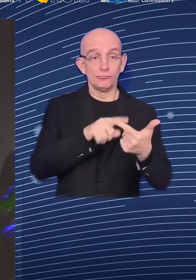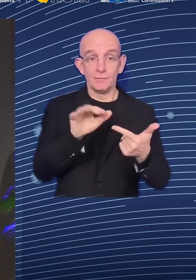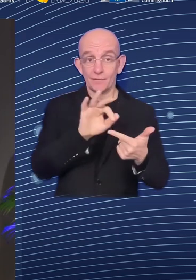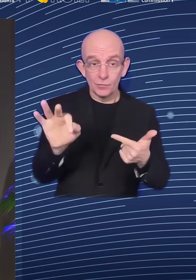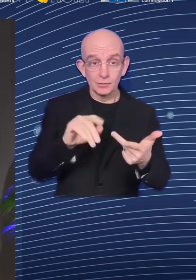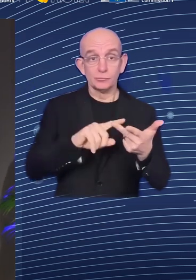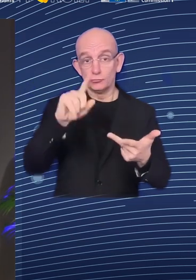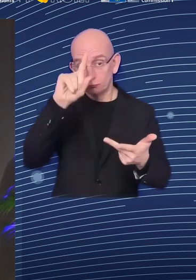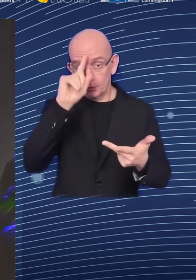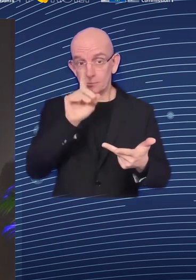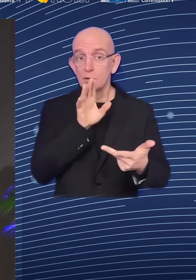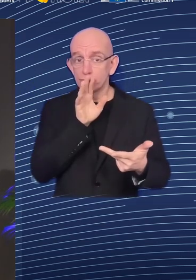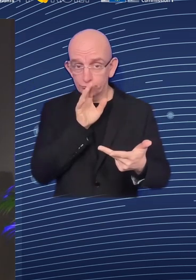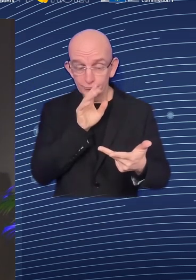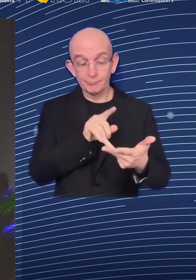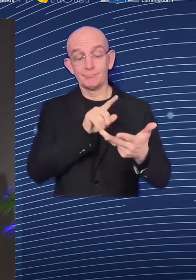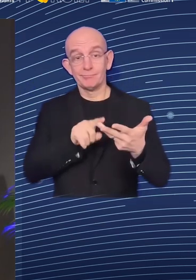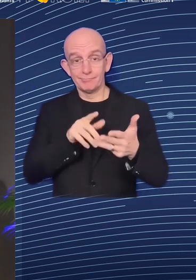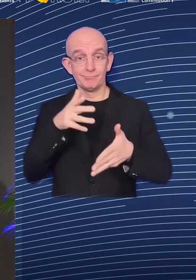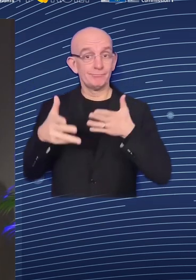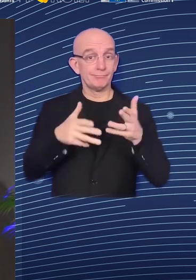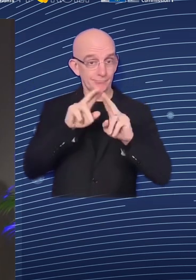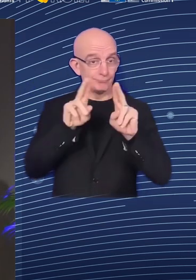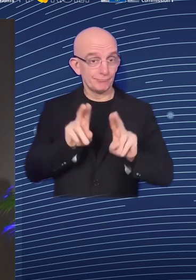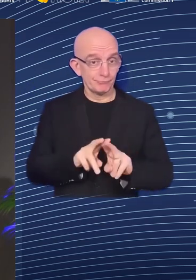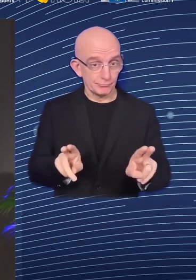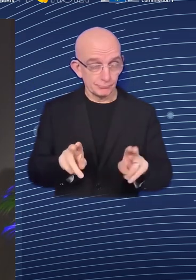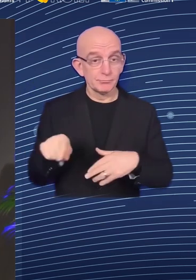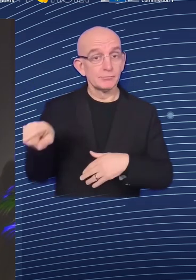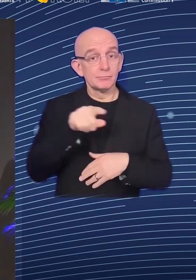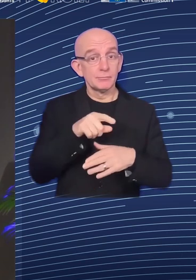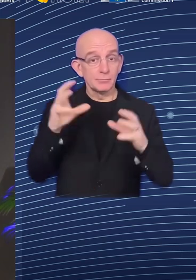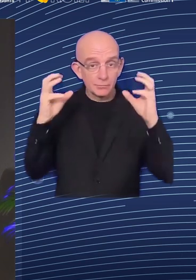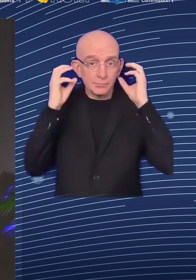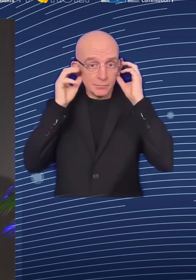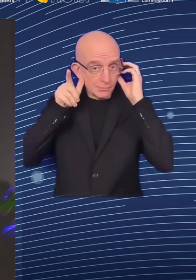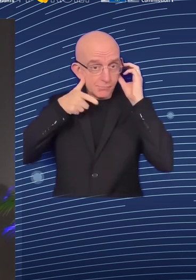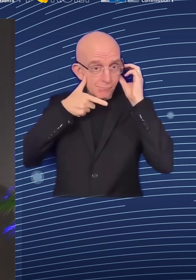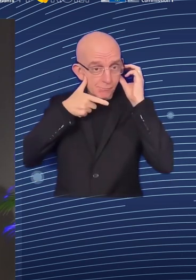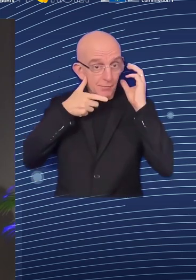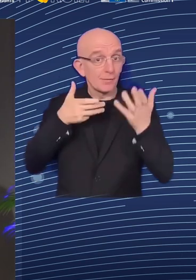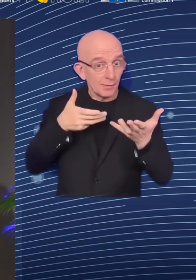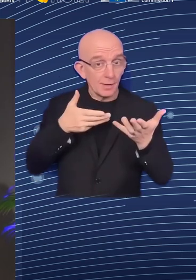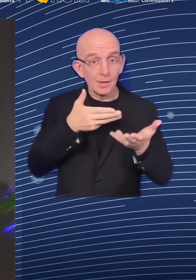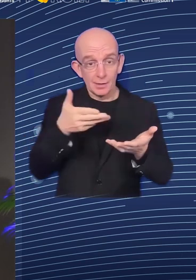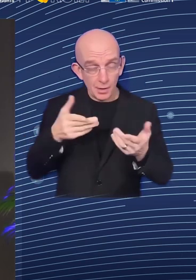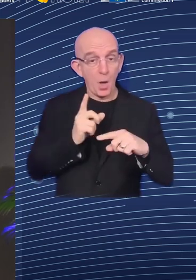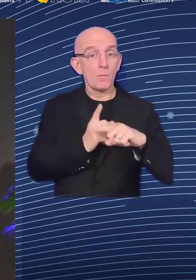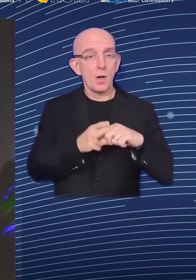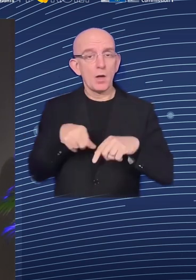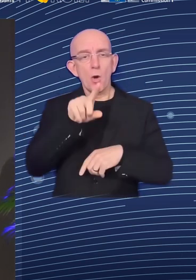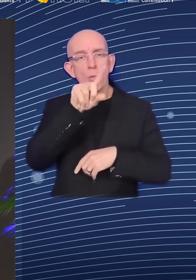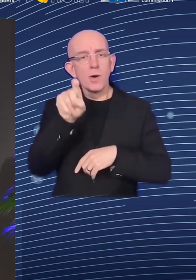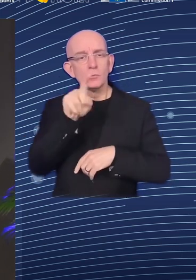very egalitarian. You can use your smartphone, you can go to slido.com or sli.do, and you can put in